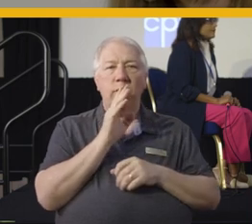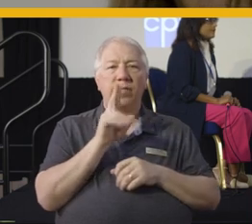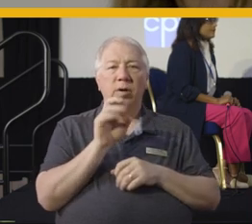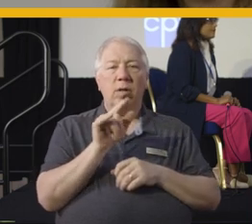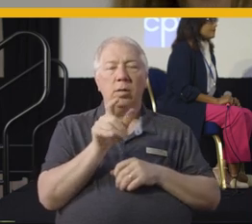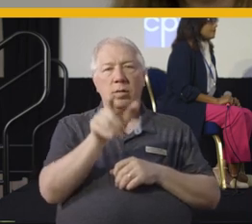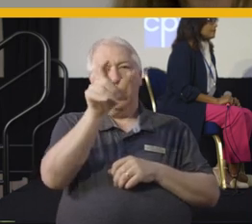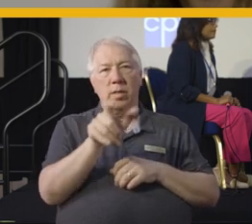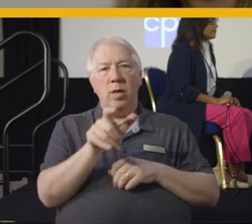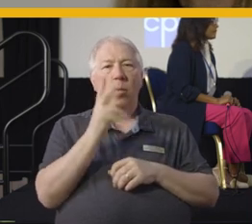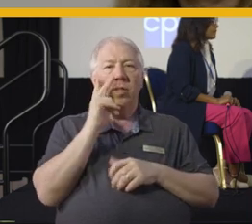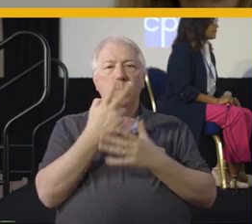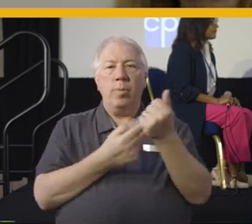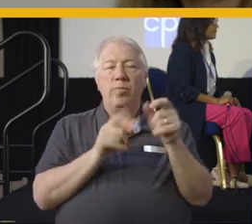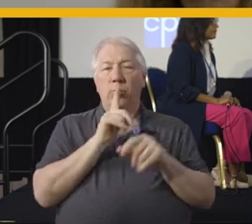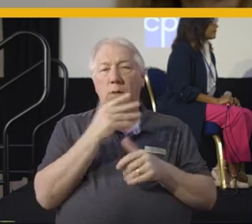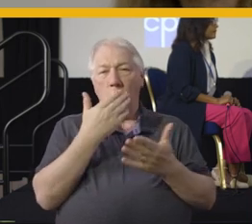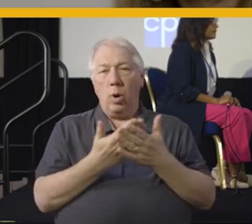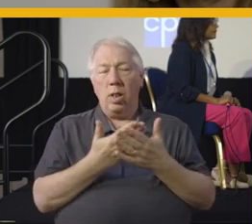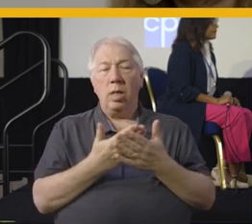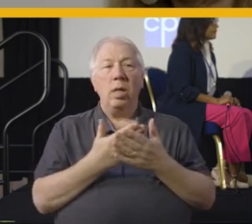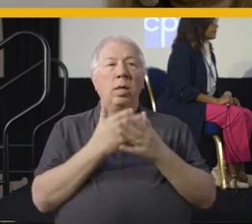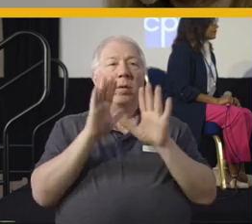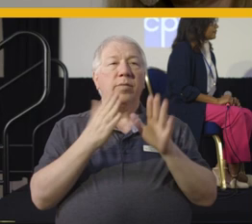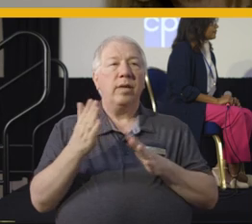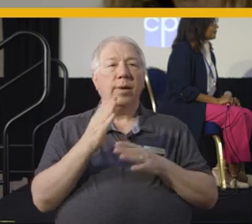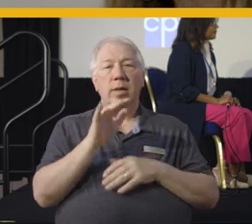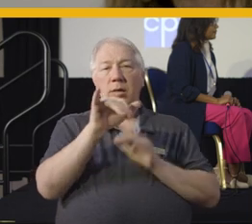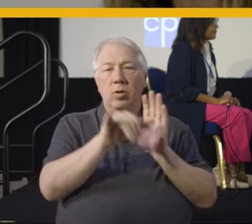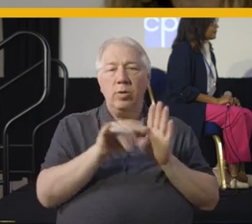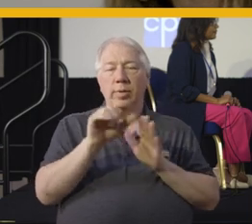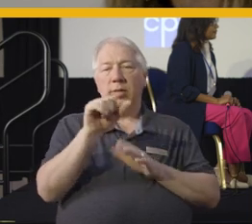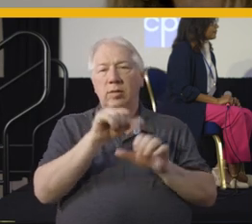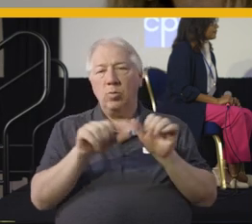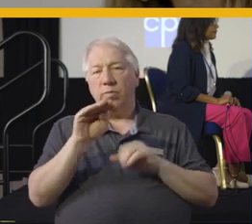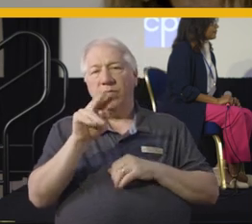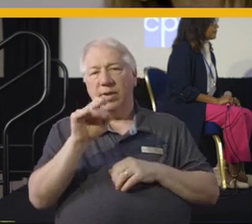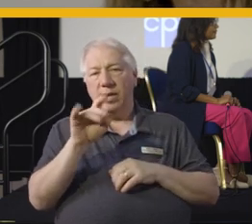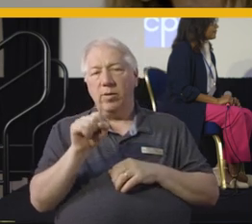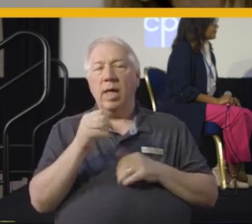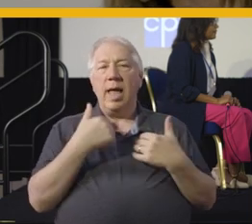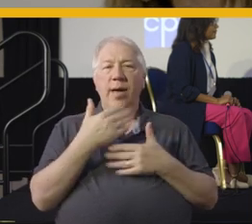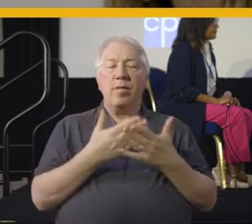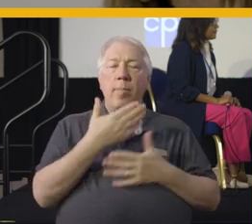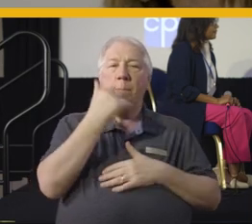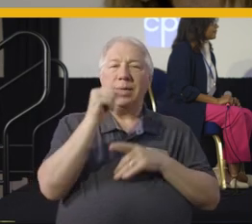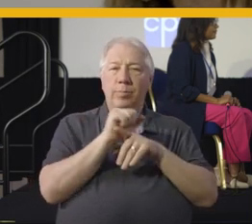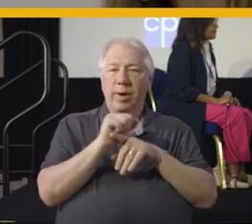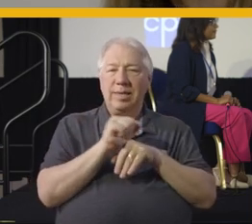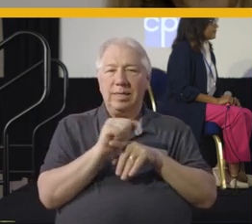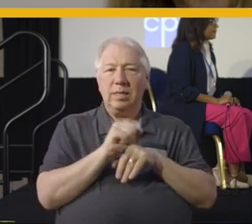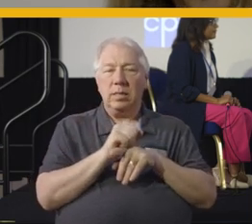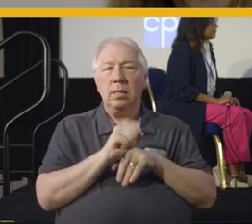both. You know, we've seen both do really, really well. That's the great thing about, you know, both YouTube and social videos, is that there are some best practices, but,